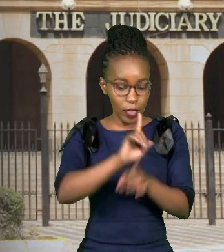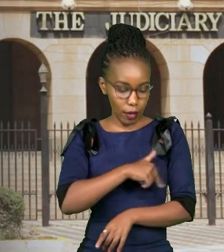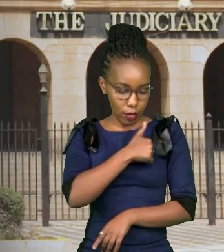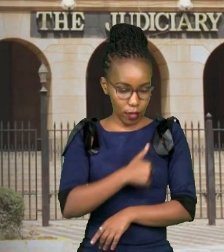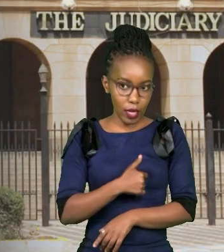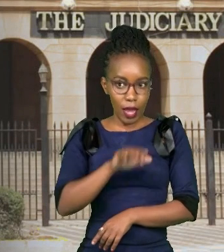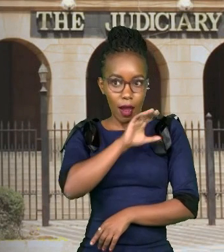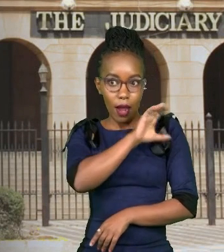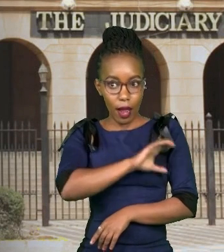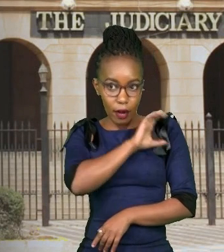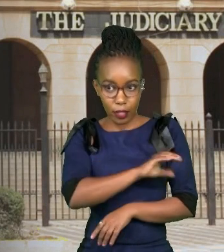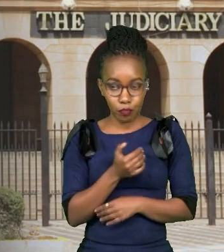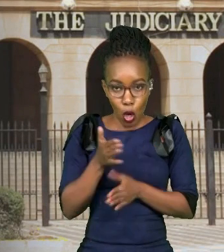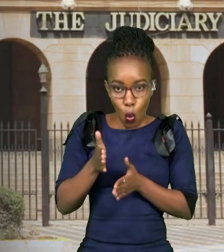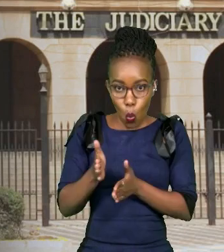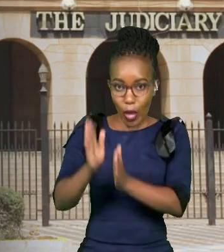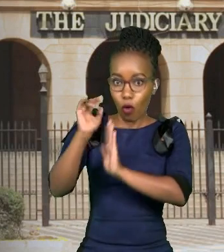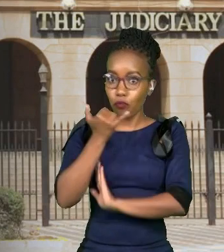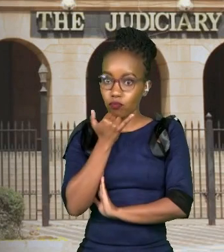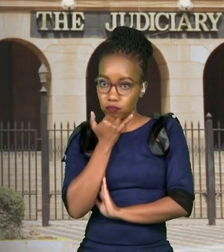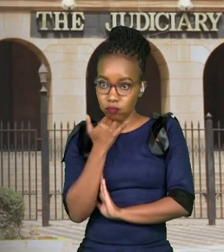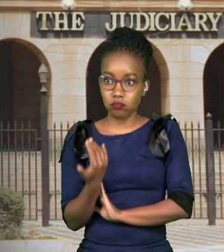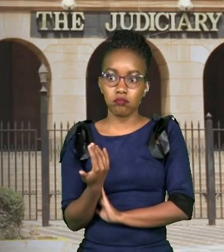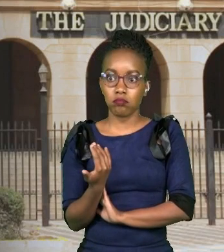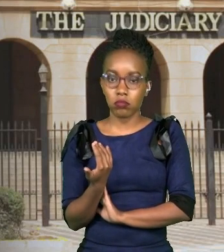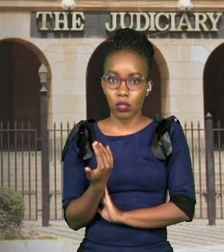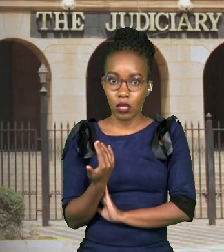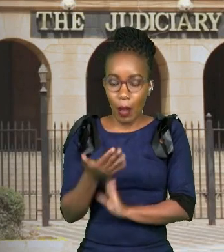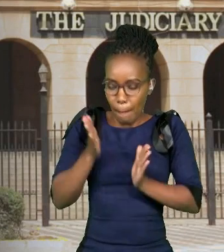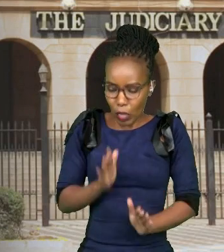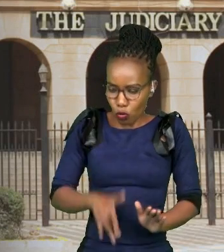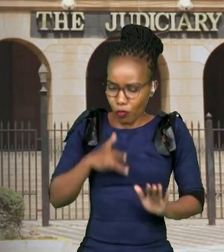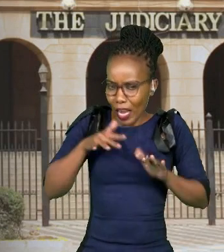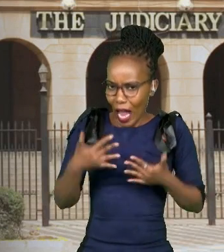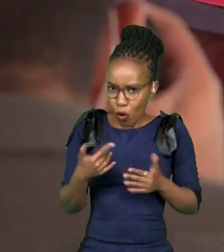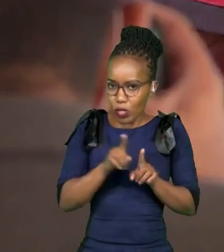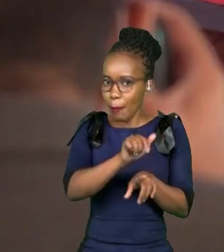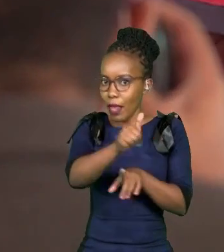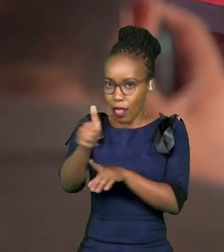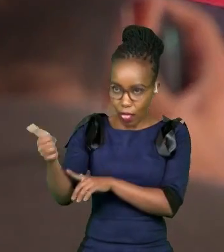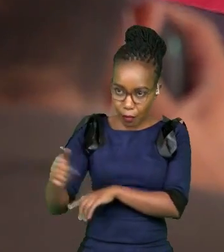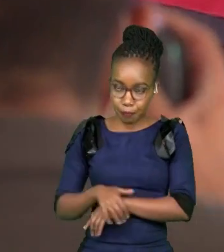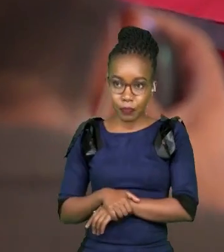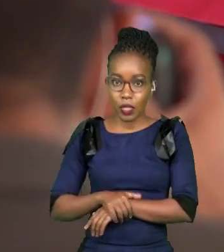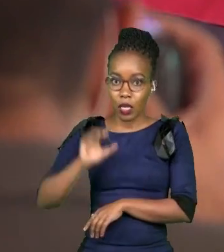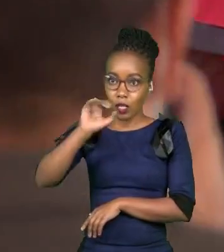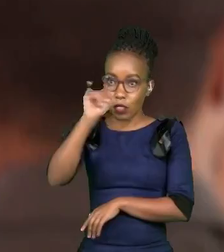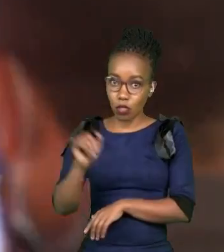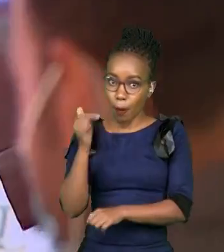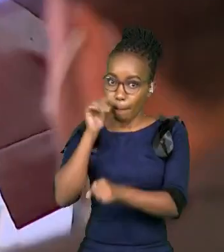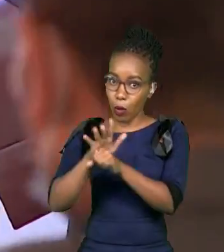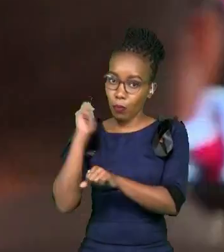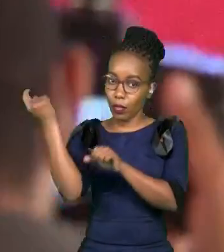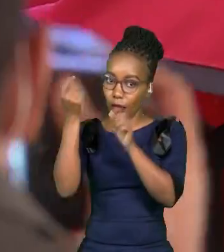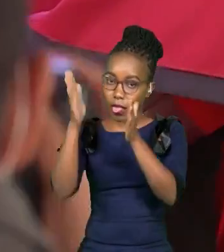of the offender, manner of the offense, remorsefulness of the offender, among others. Koome has also assured Kenyans